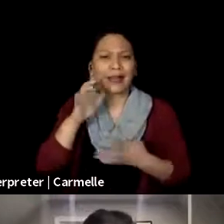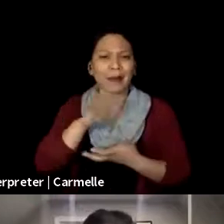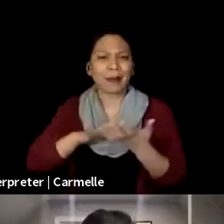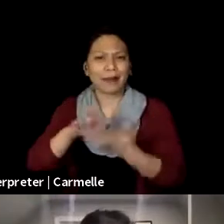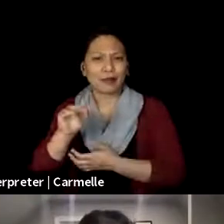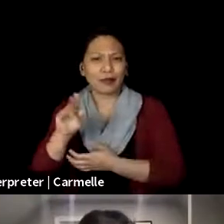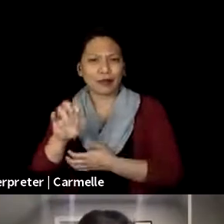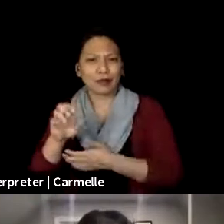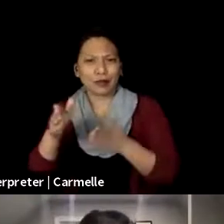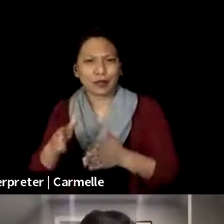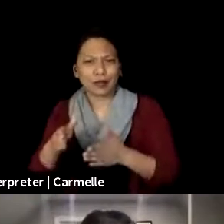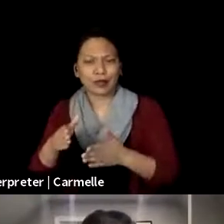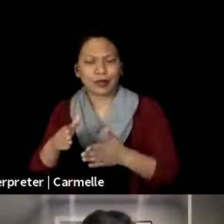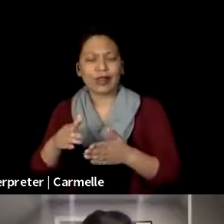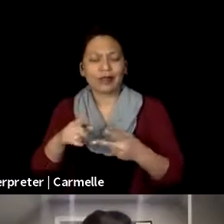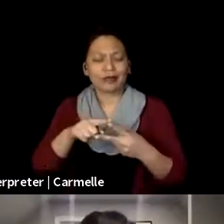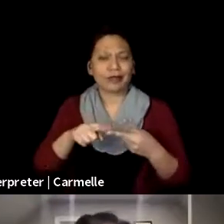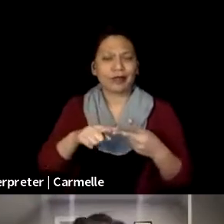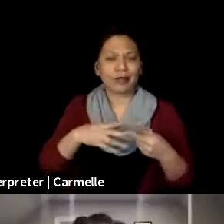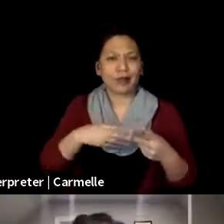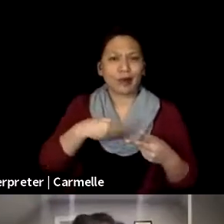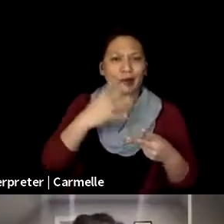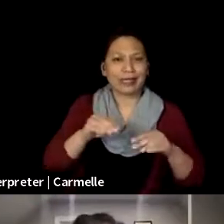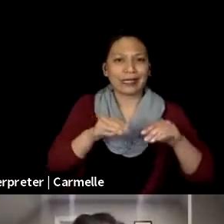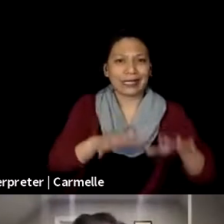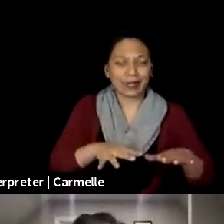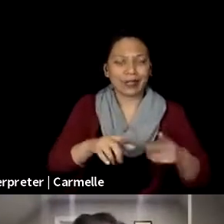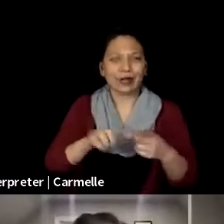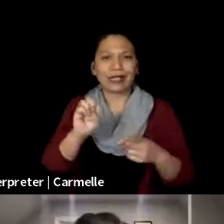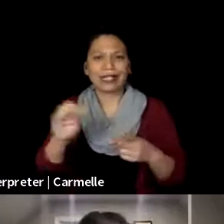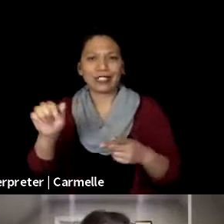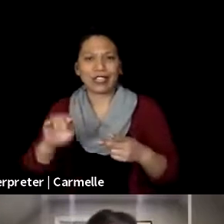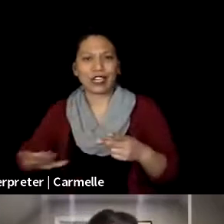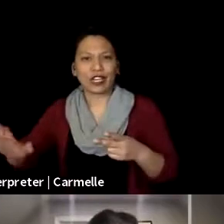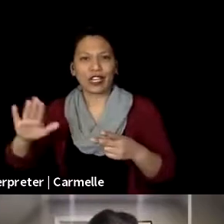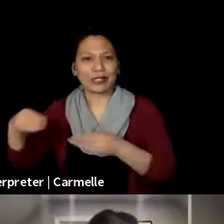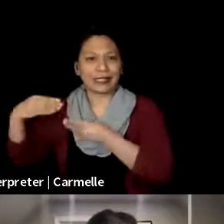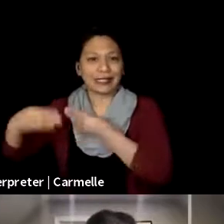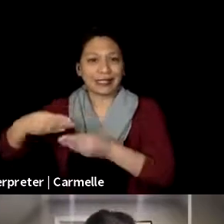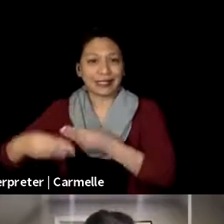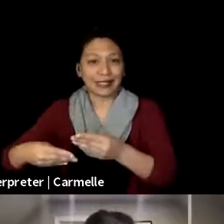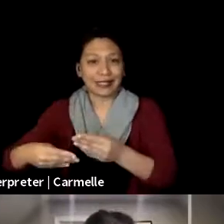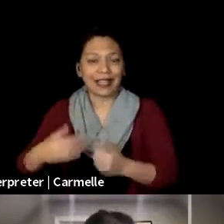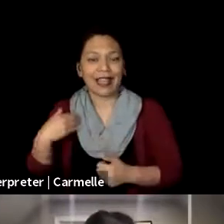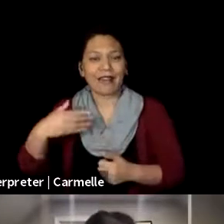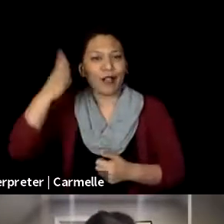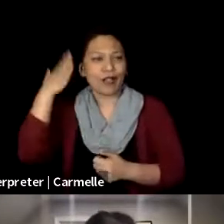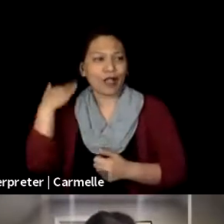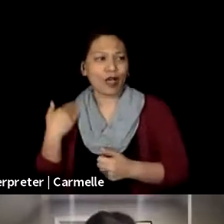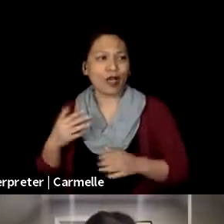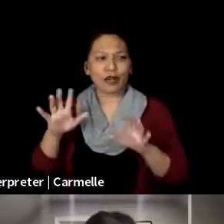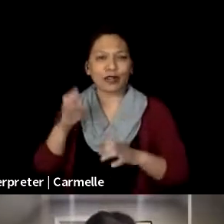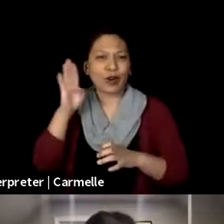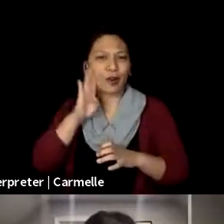of white settler and East Asian descent. I have long dark brown hair that's